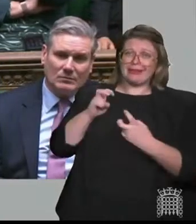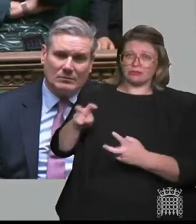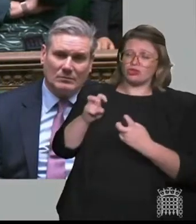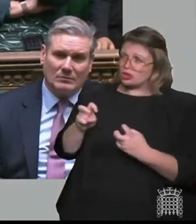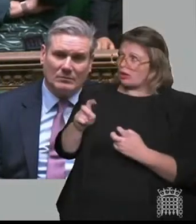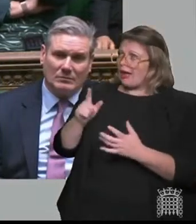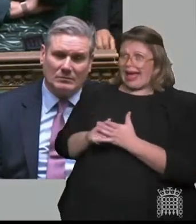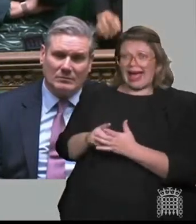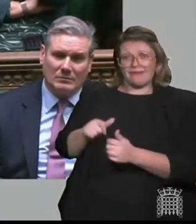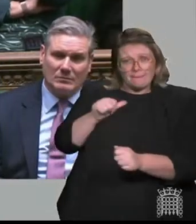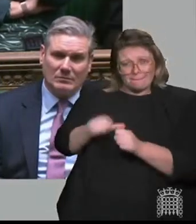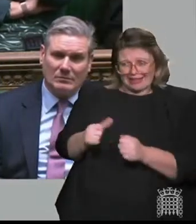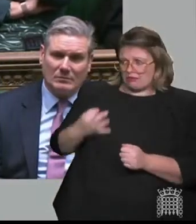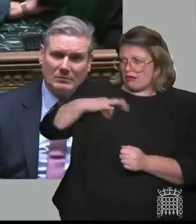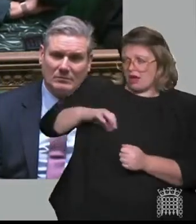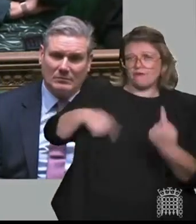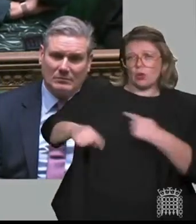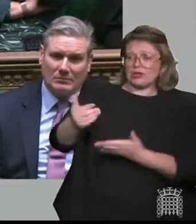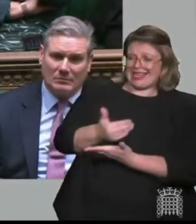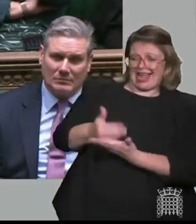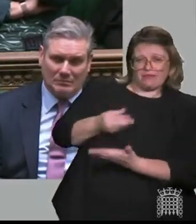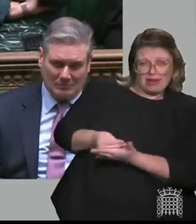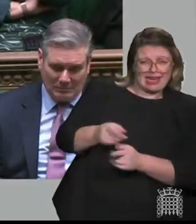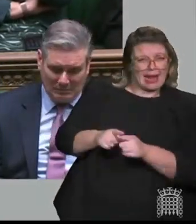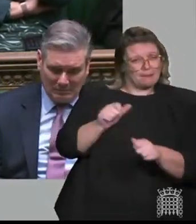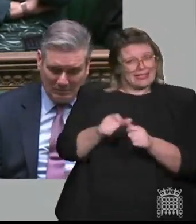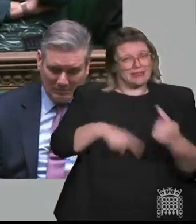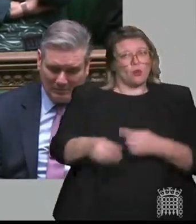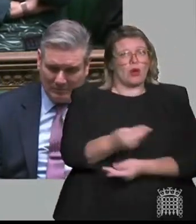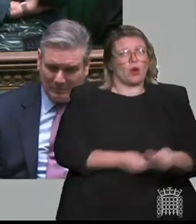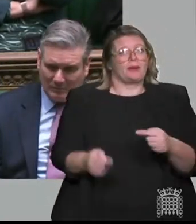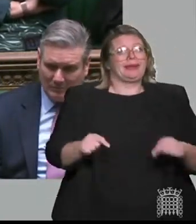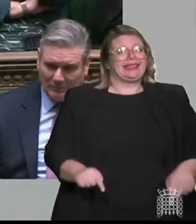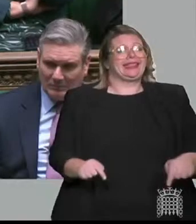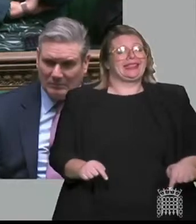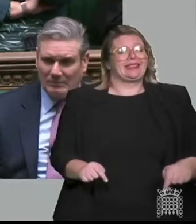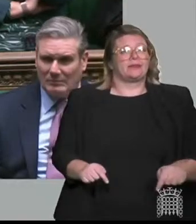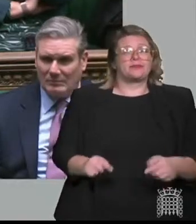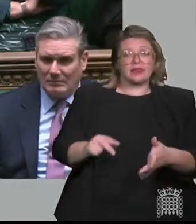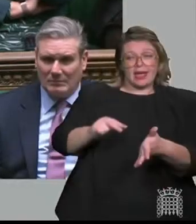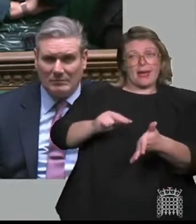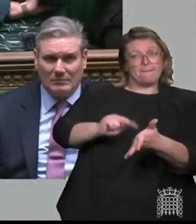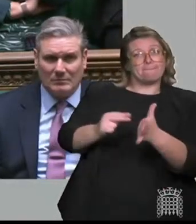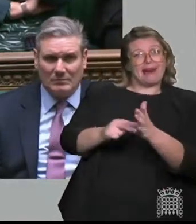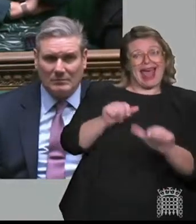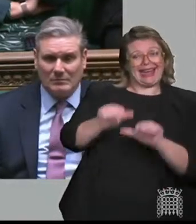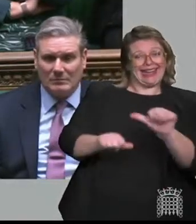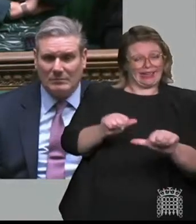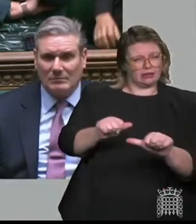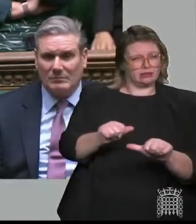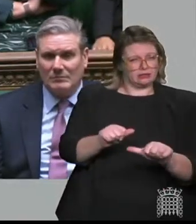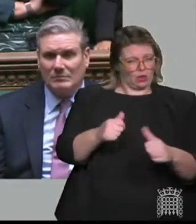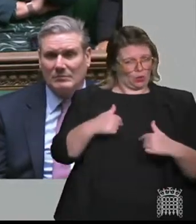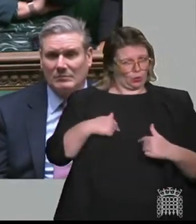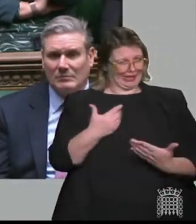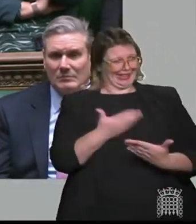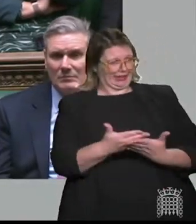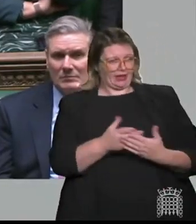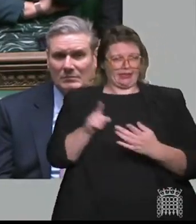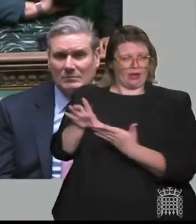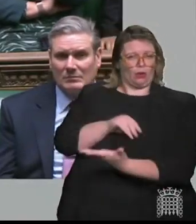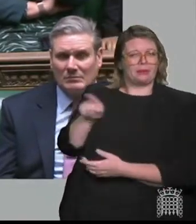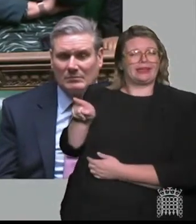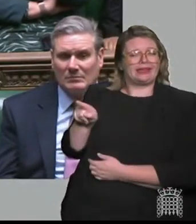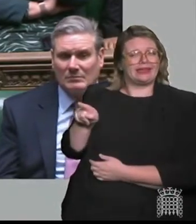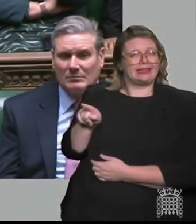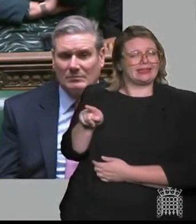for savers and for the UK economy. On planning, the Conservatives are following Labour's lead on providing money off